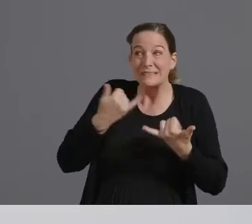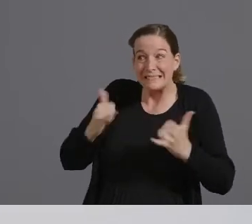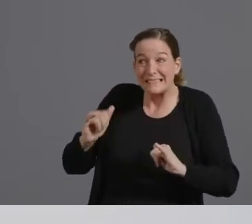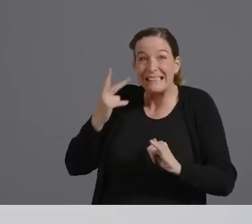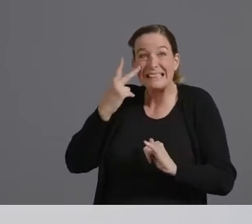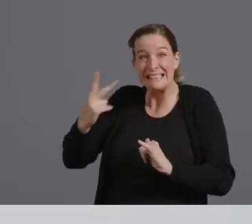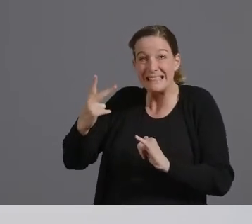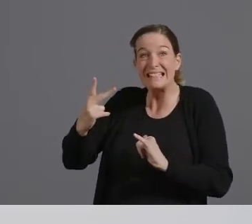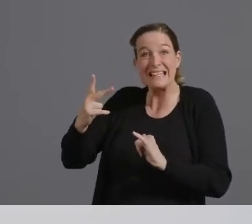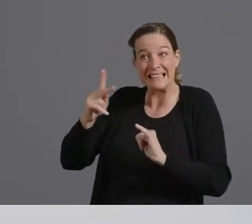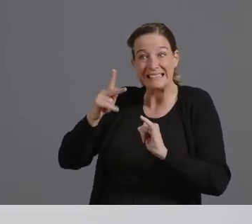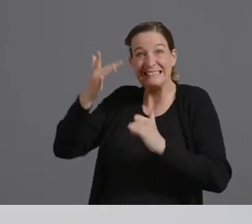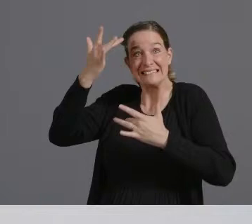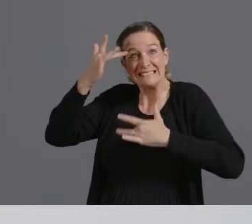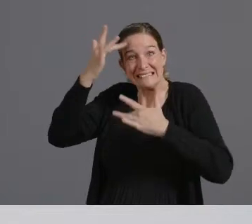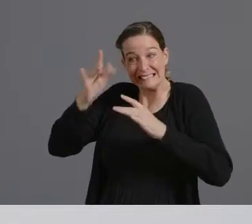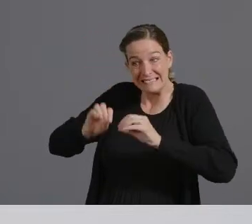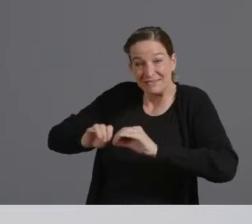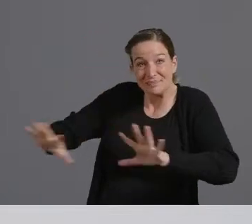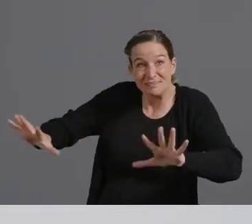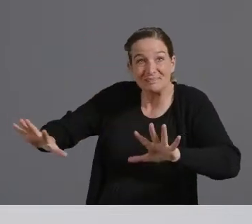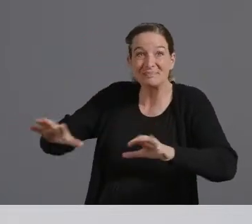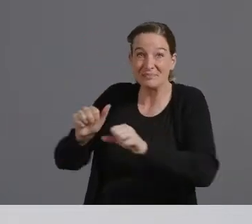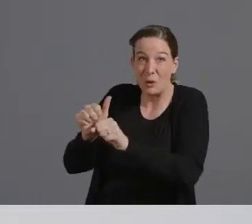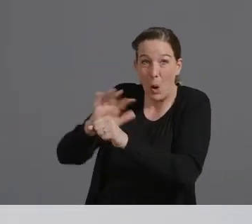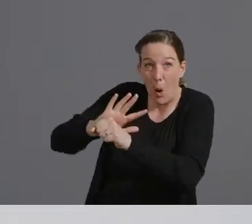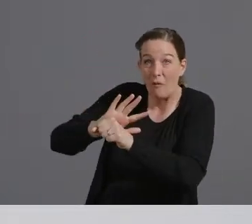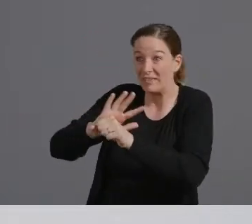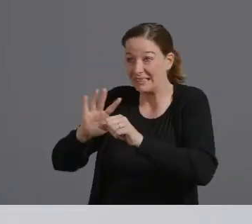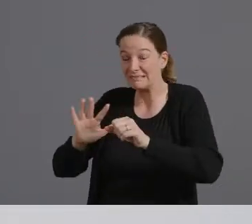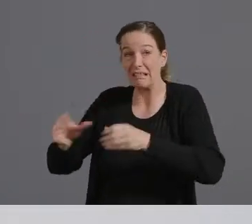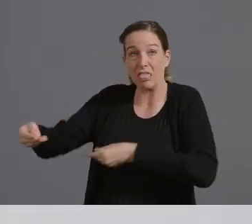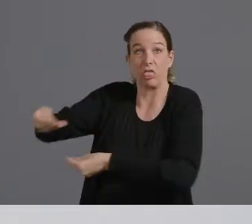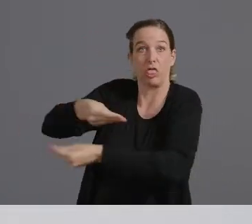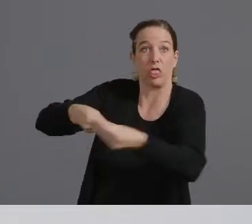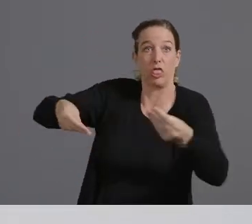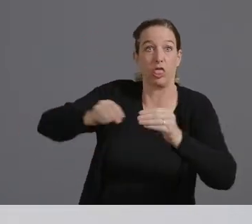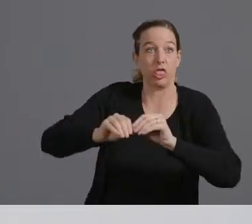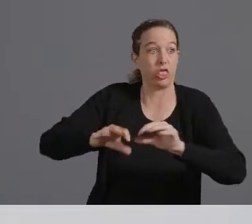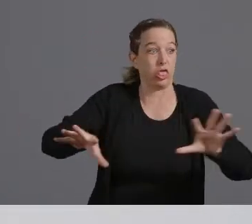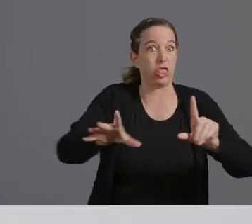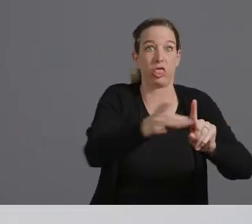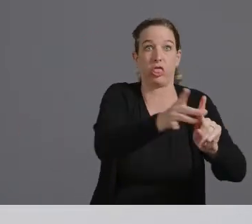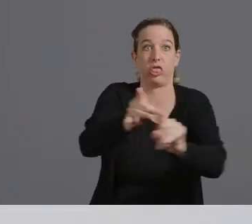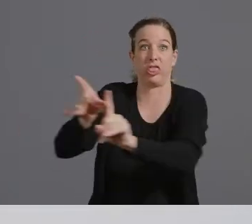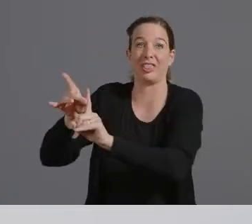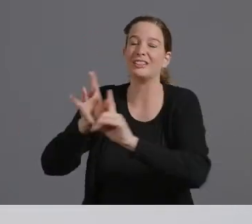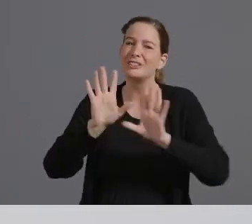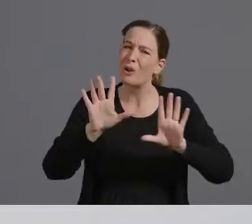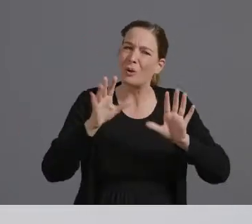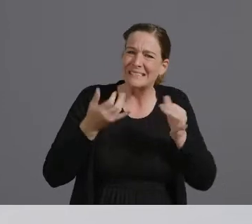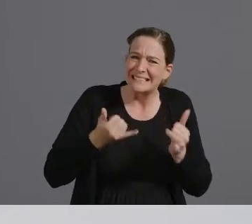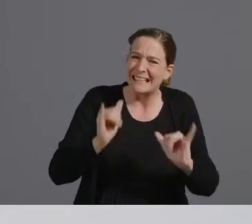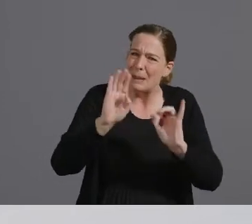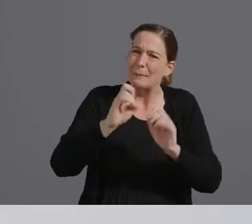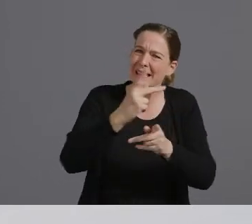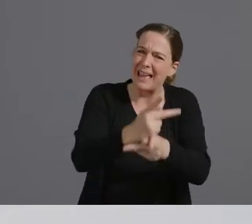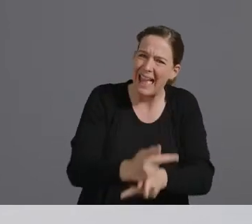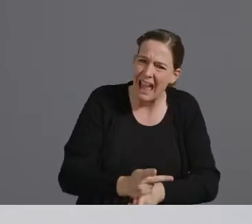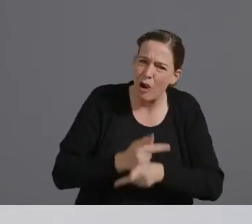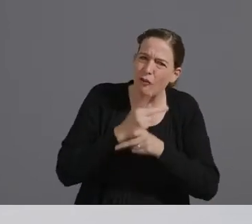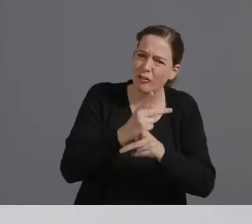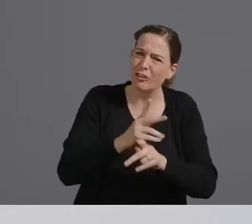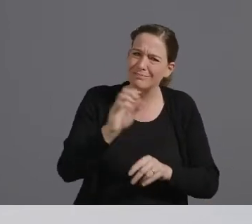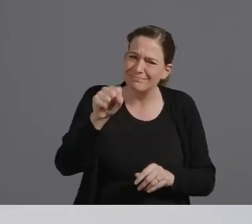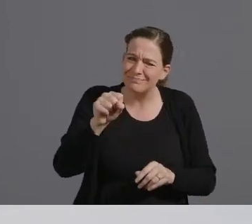our vaccine administration, but we still need Arizonans to take those same precautions, which are remaining 6 feet